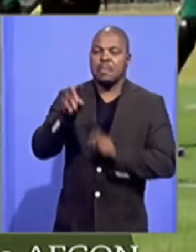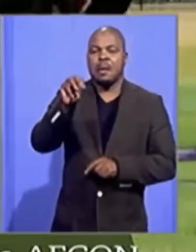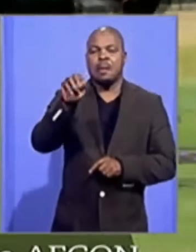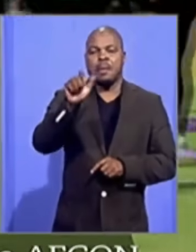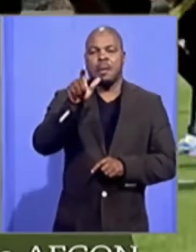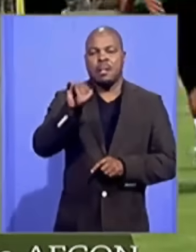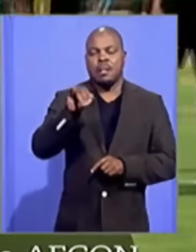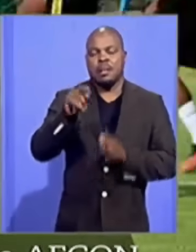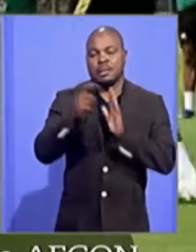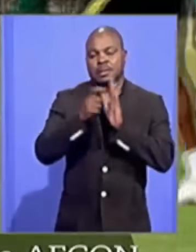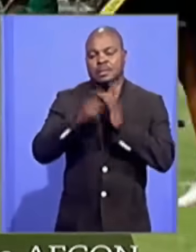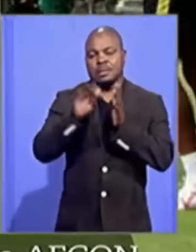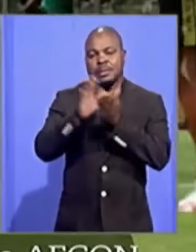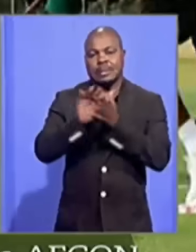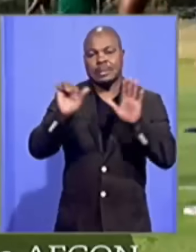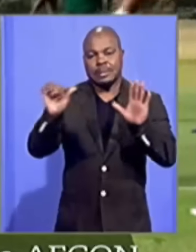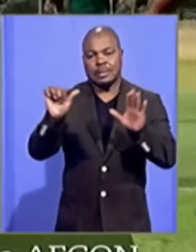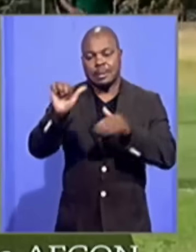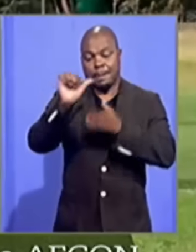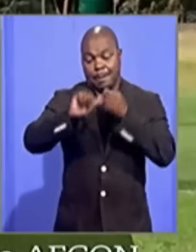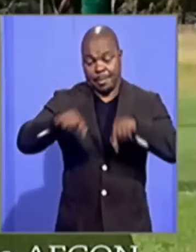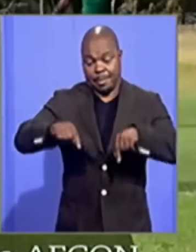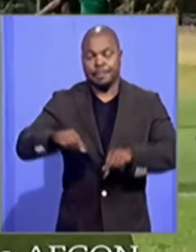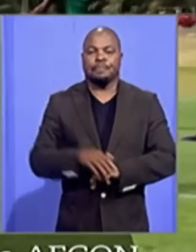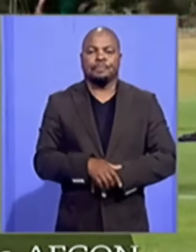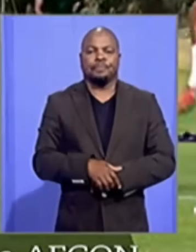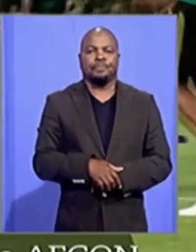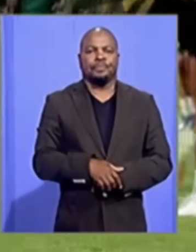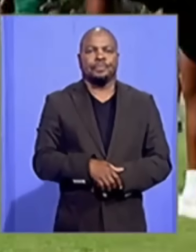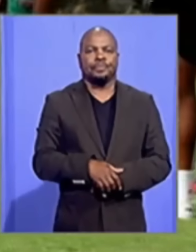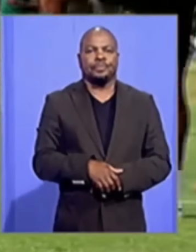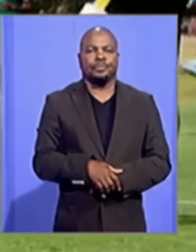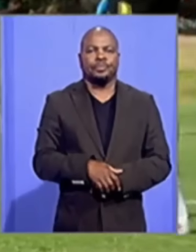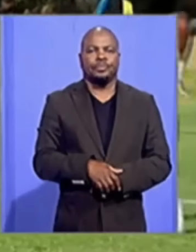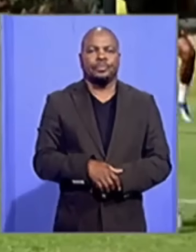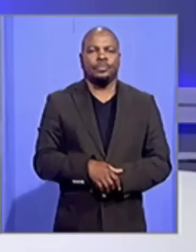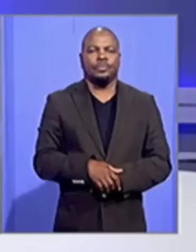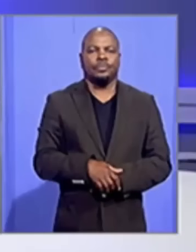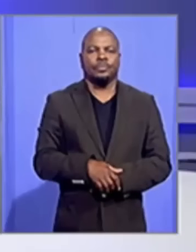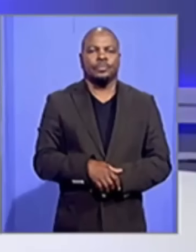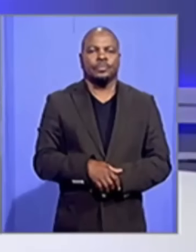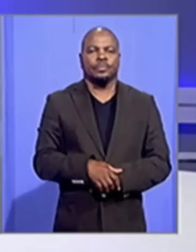la 16 kgweding ena. Phesing katlo ya SABC News.